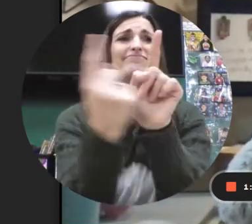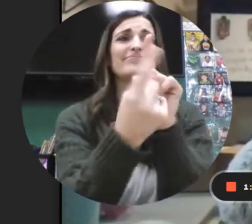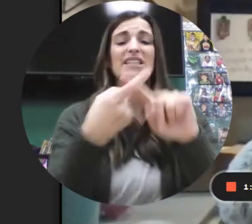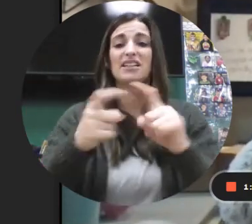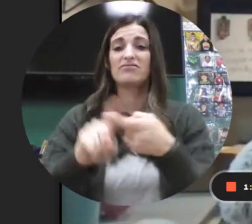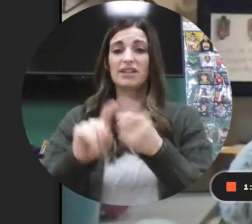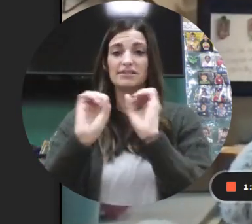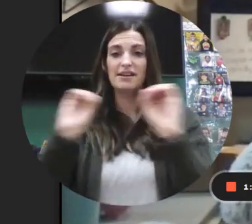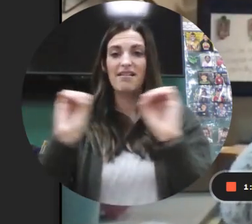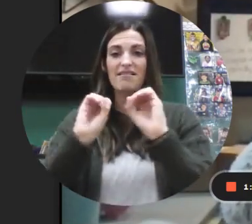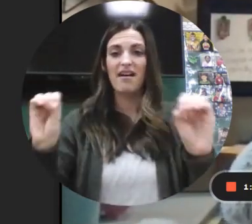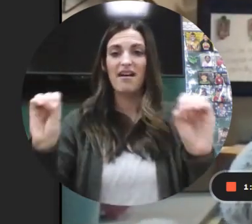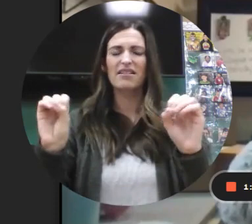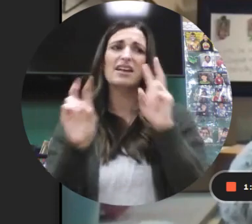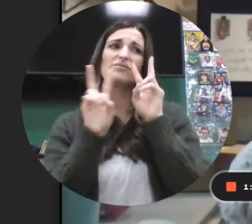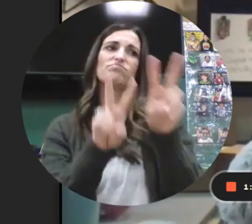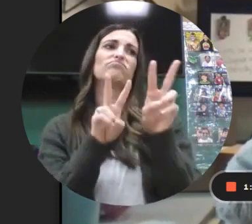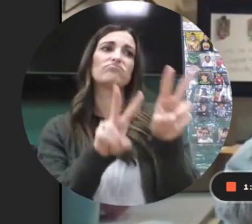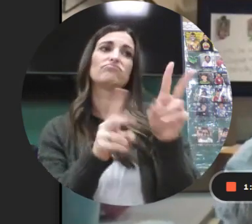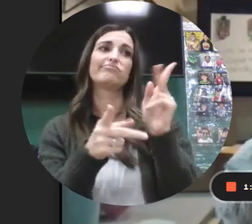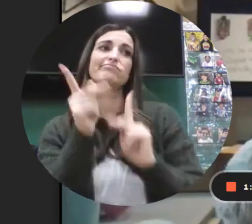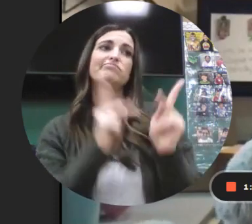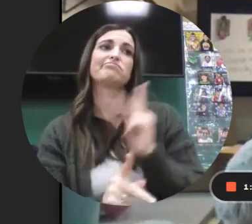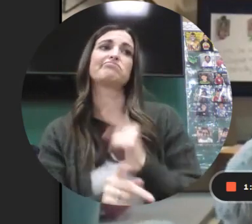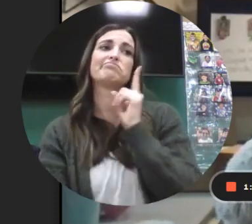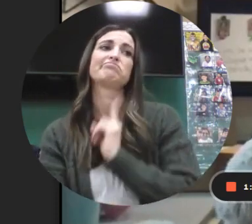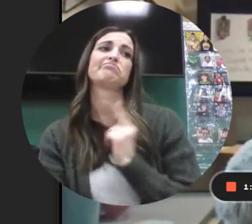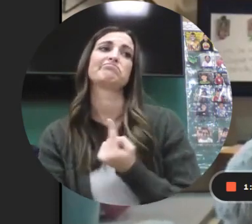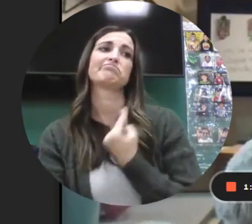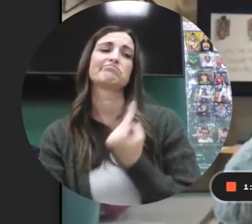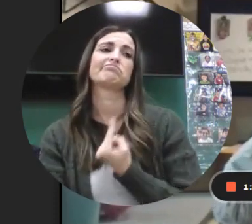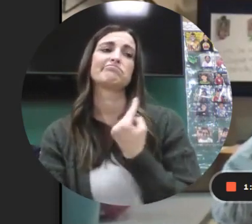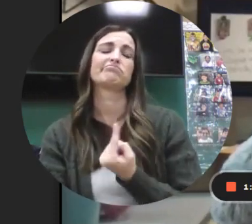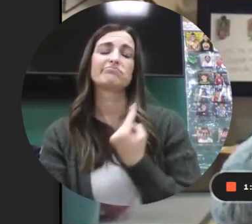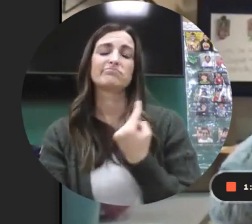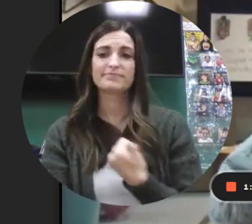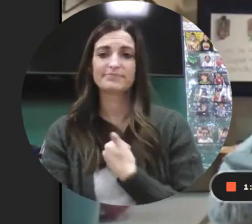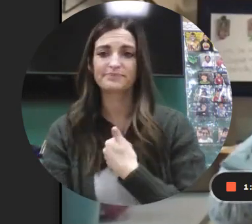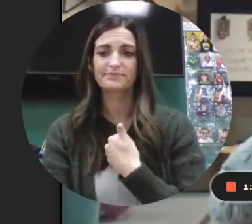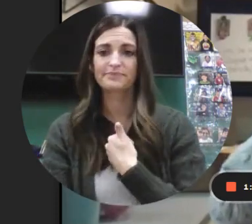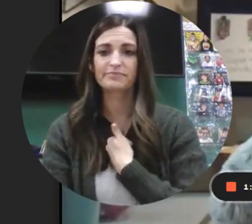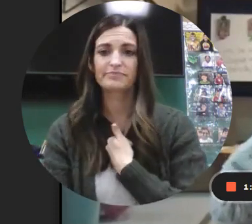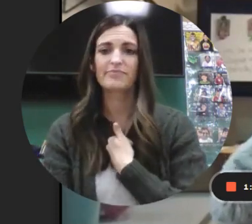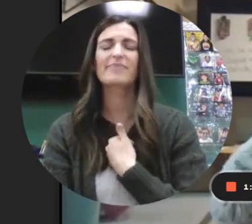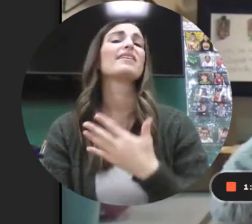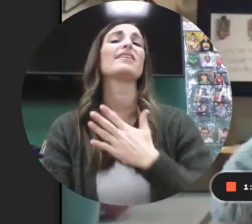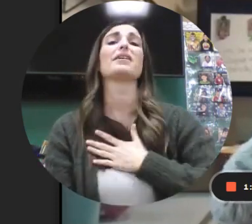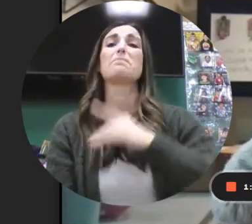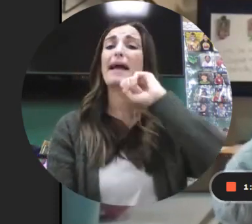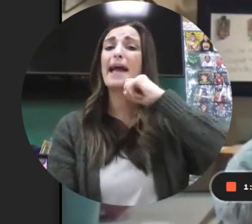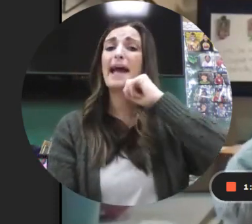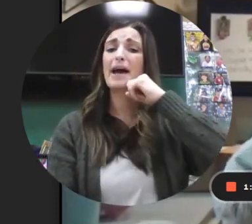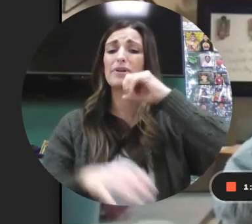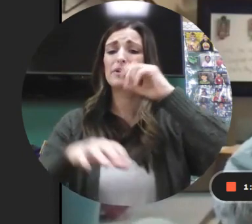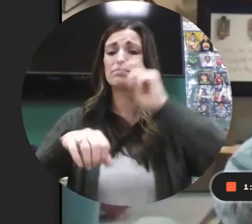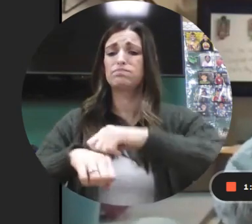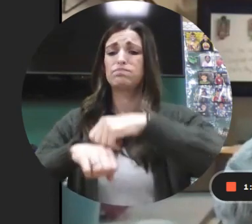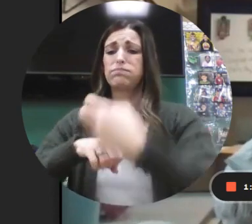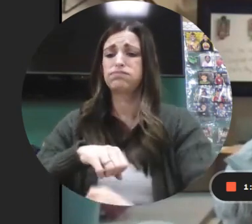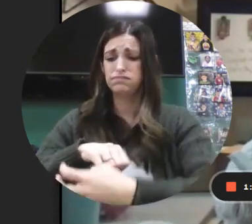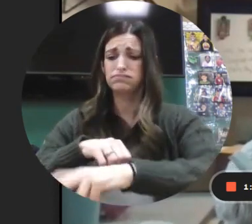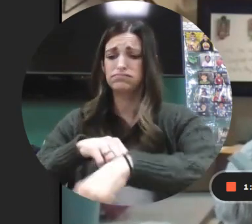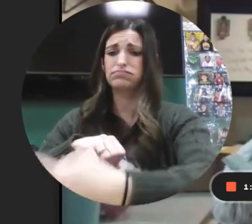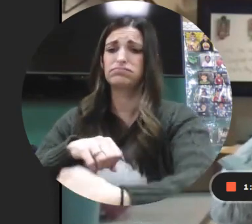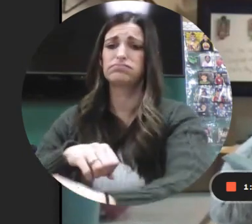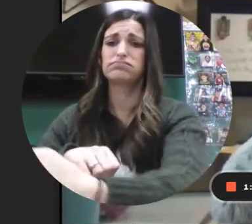play kickball because I didn't have anyone to hang out with, I said between mouthfuls. My apple rolled across the cafeteria and the lunch lady